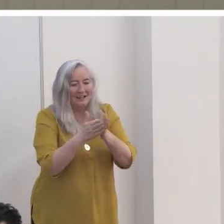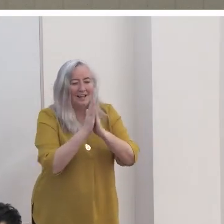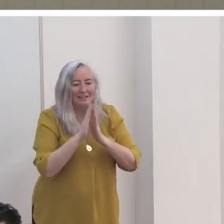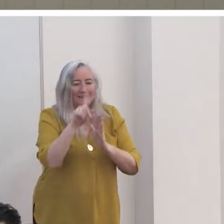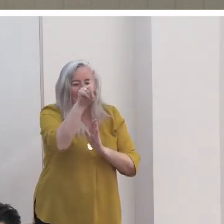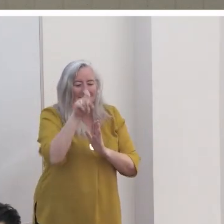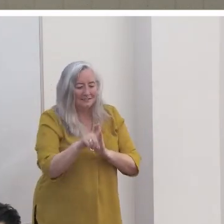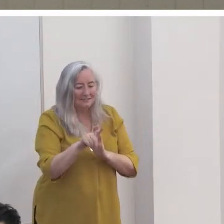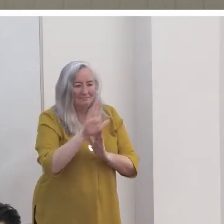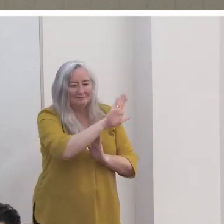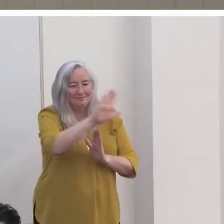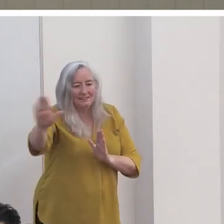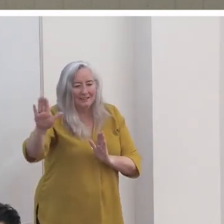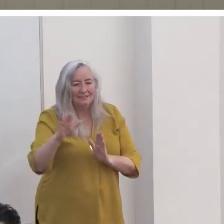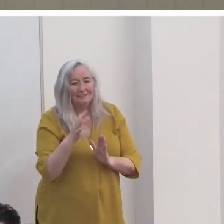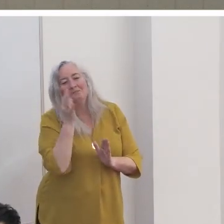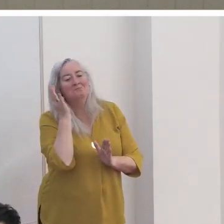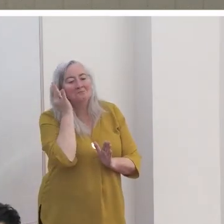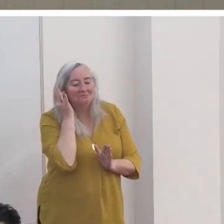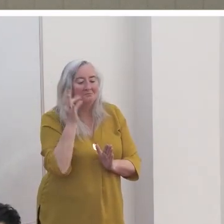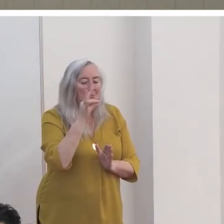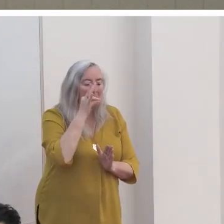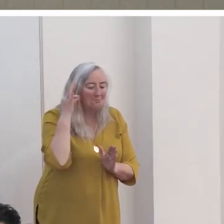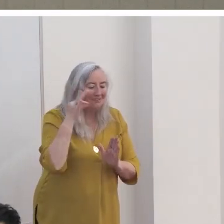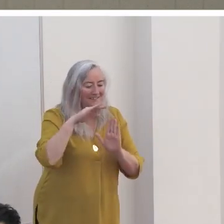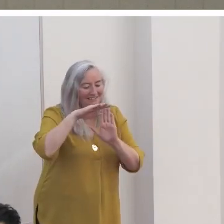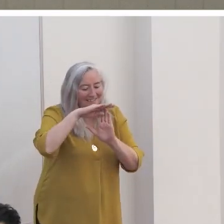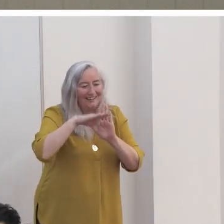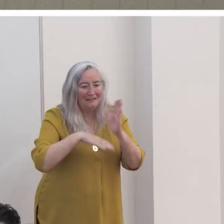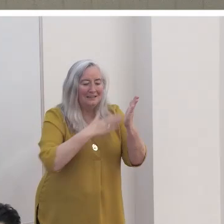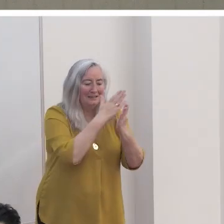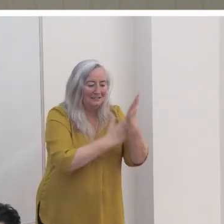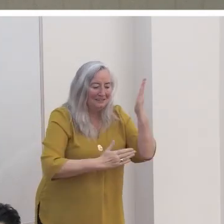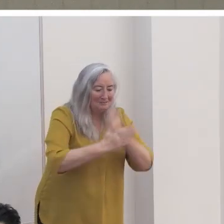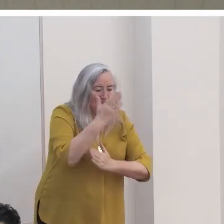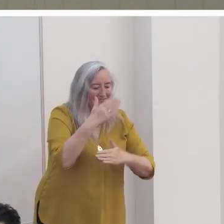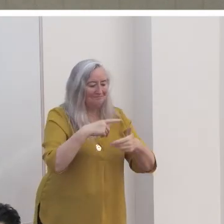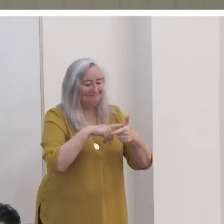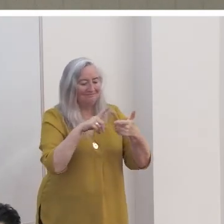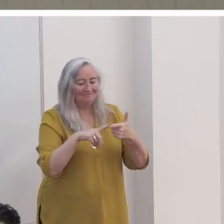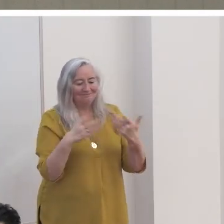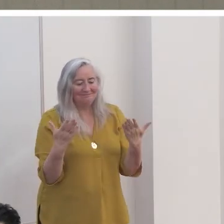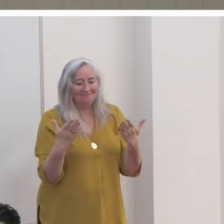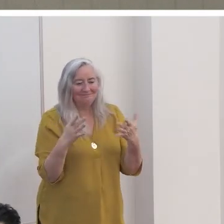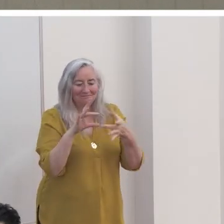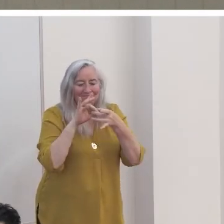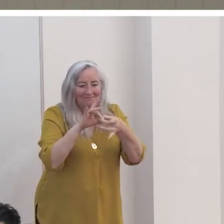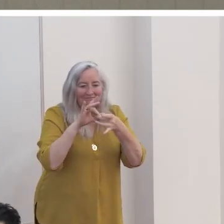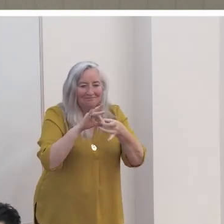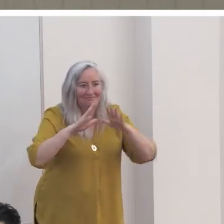my participation in this panel, because we're using funds coming from the European Commission, and the European Commission likes to